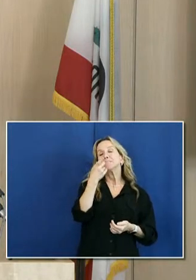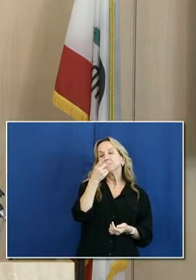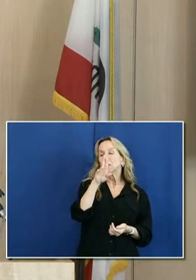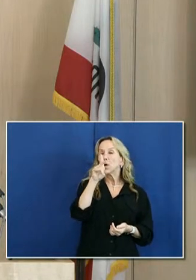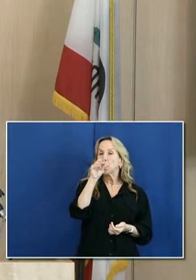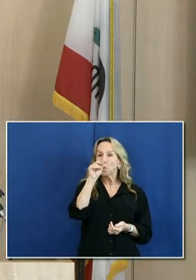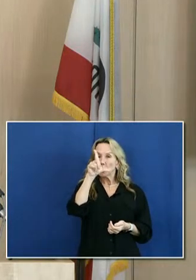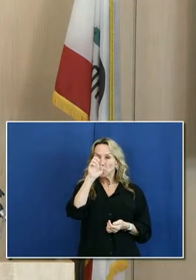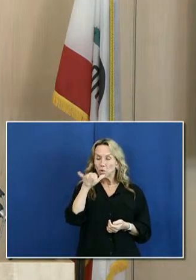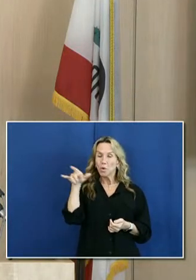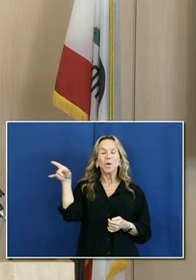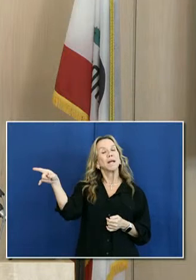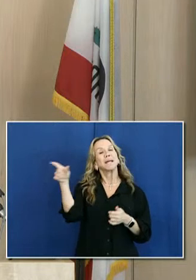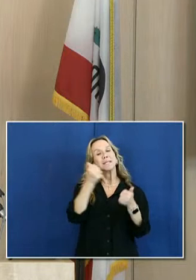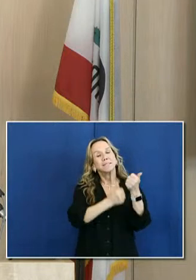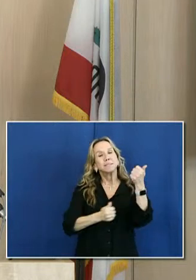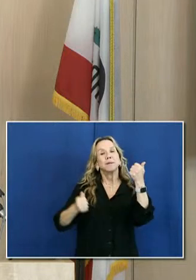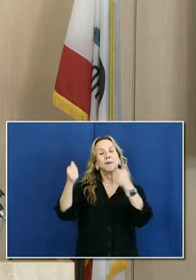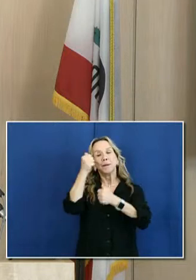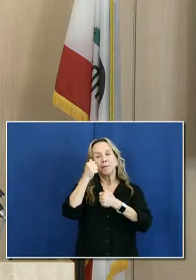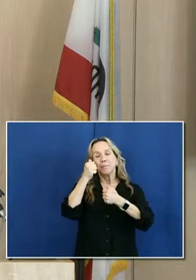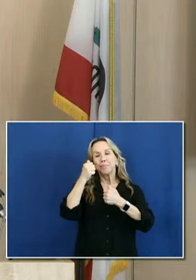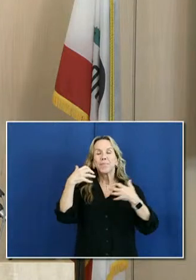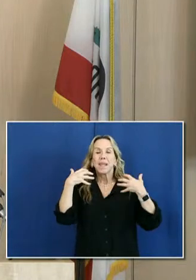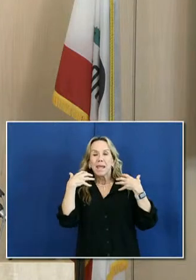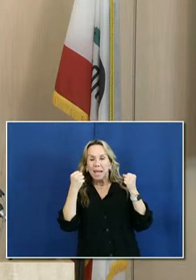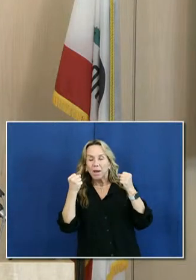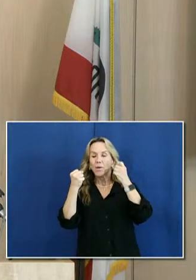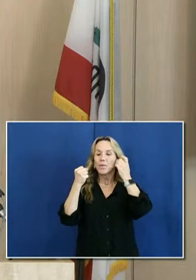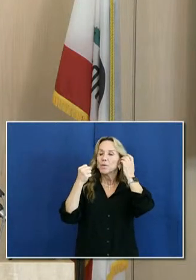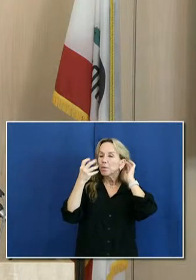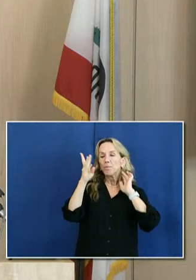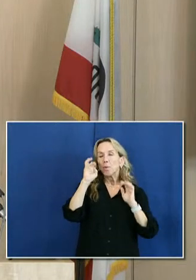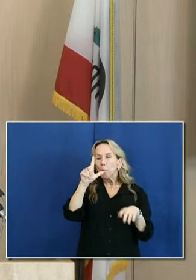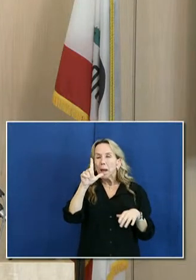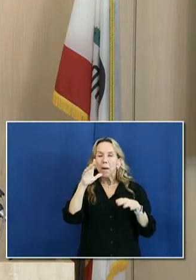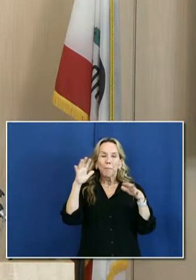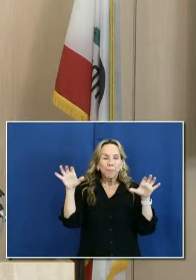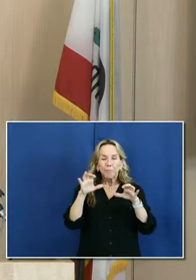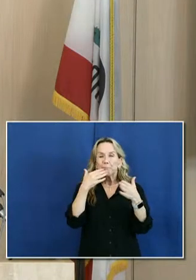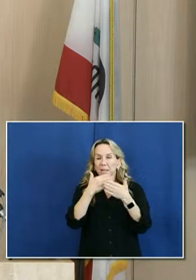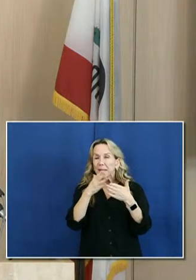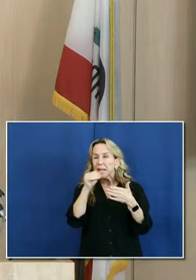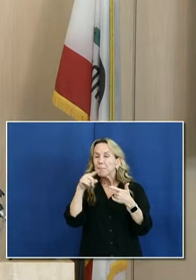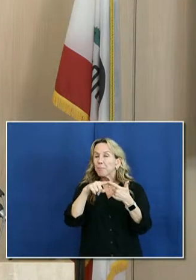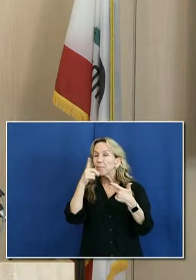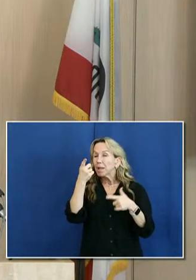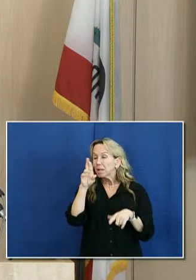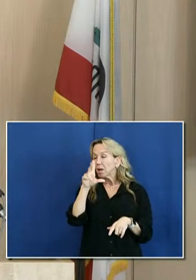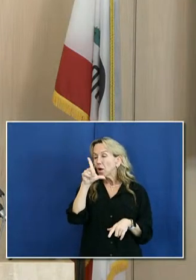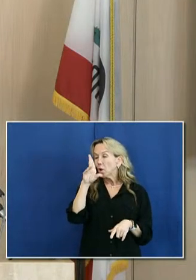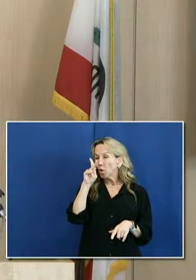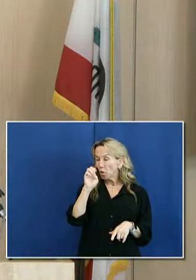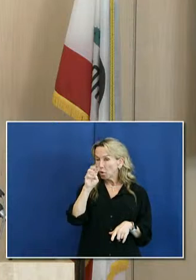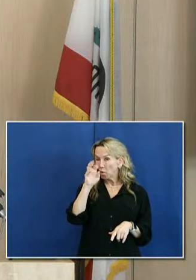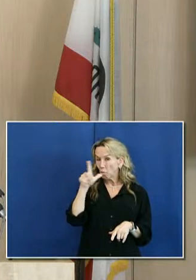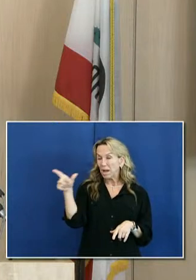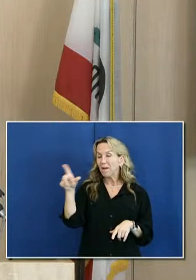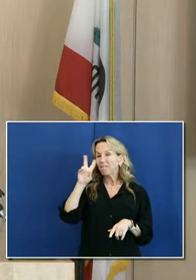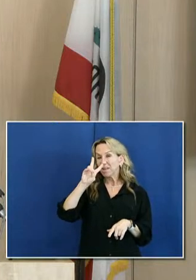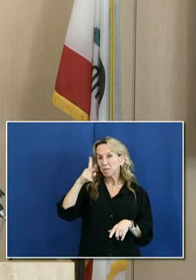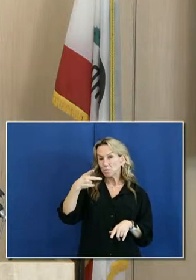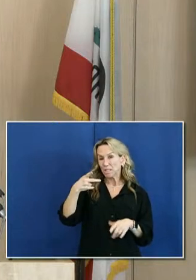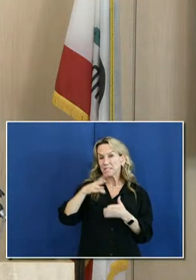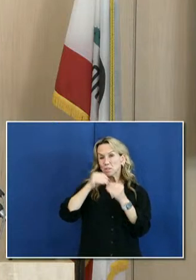Vice President for Health, Welfare, Being, and Accessibility, and also Dr. Luke Wood, Vice President for Student Affairs